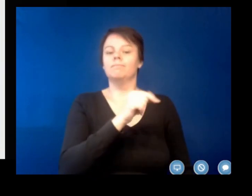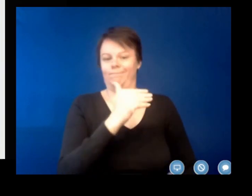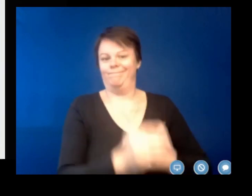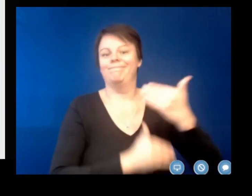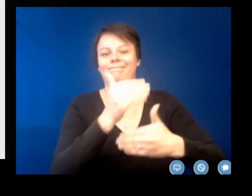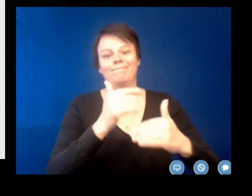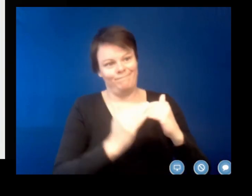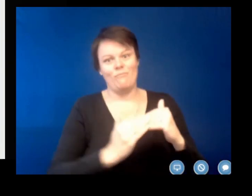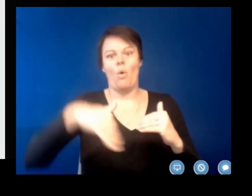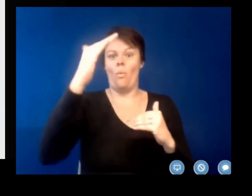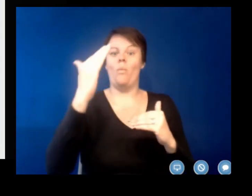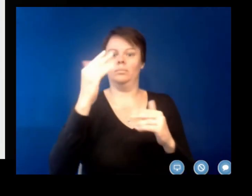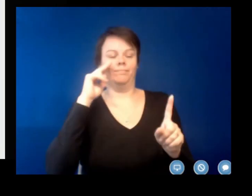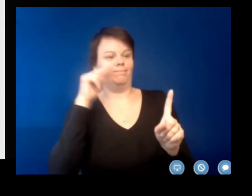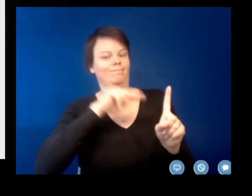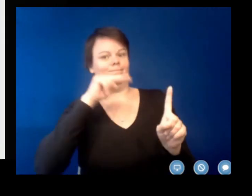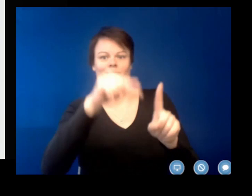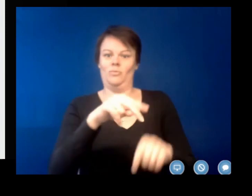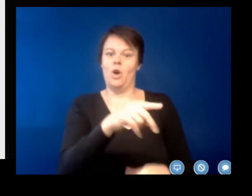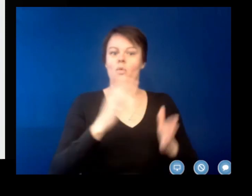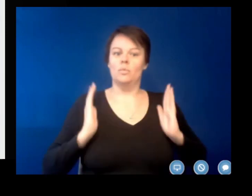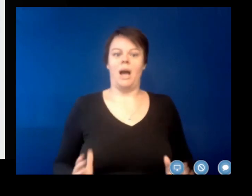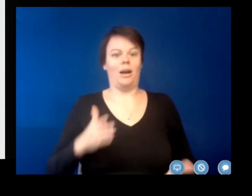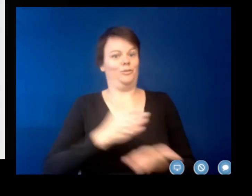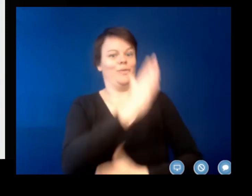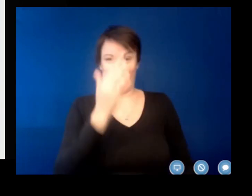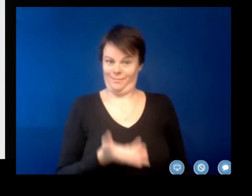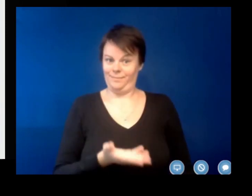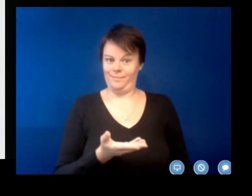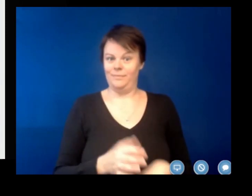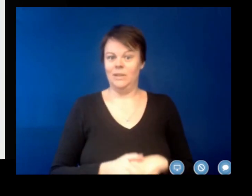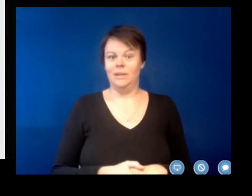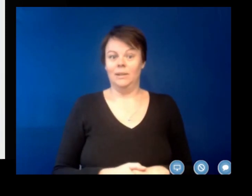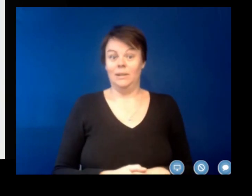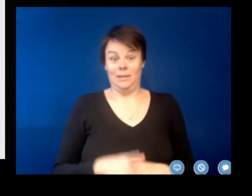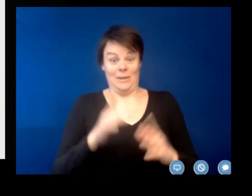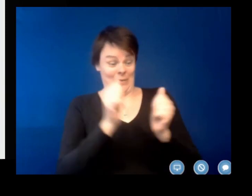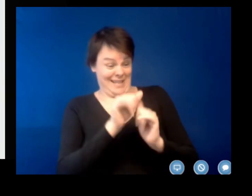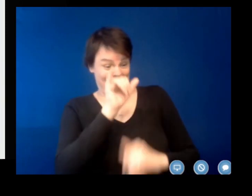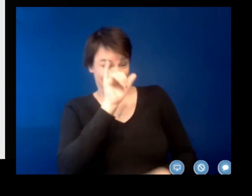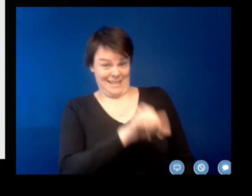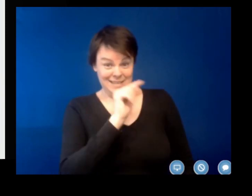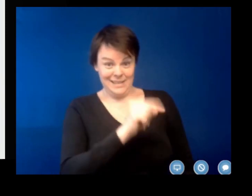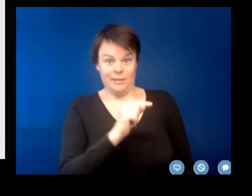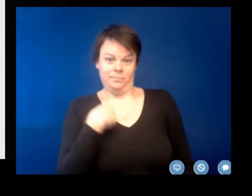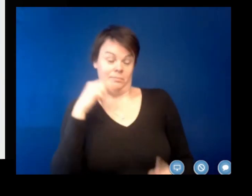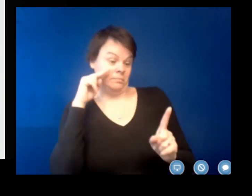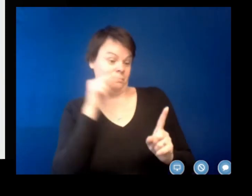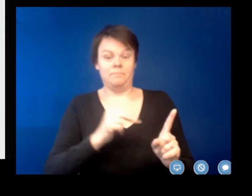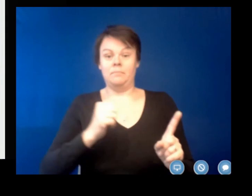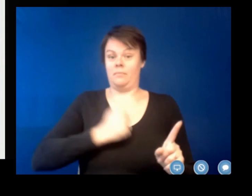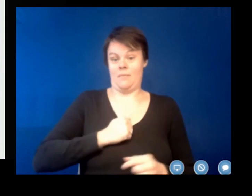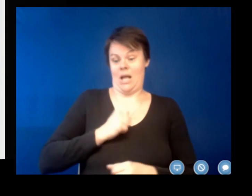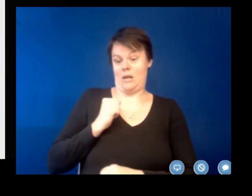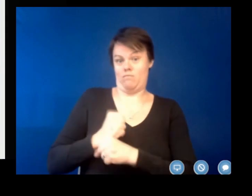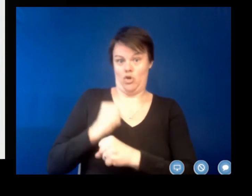call such learning global learning by using the definition of global learning from the Maastricht